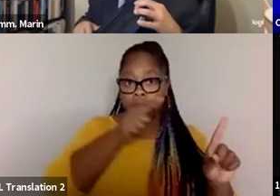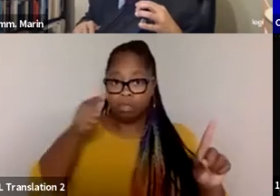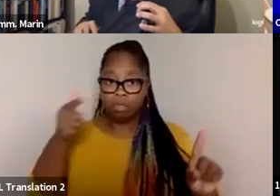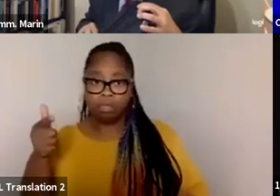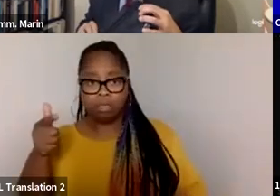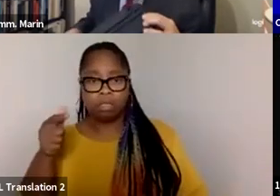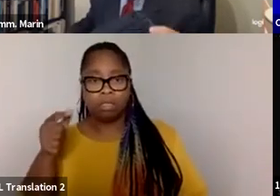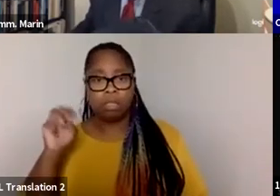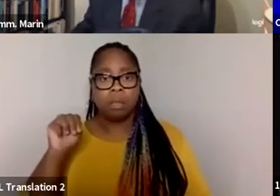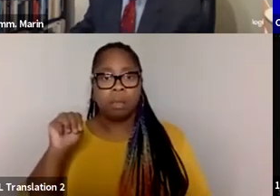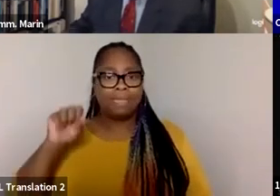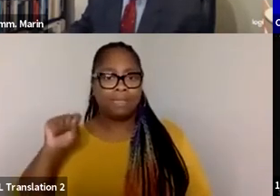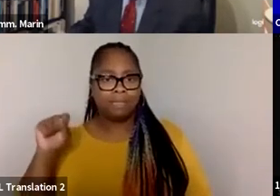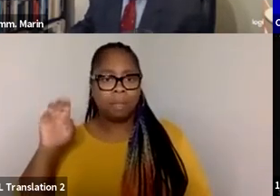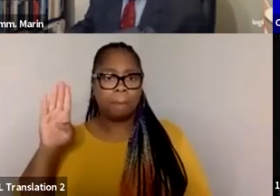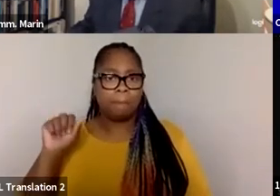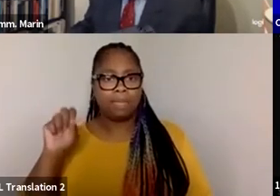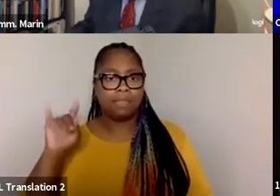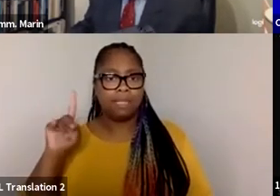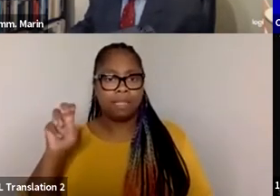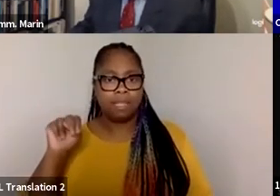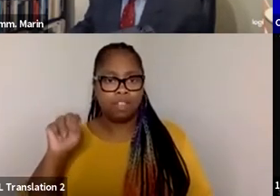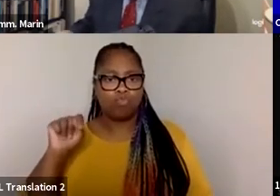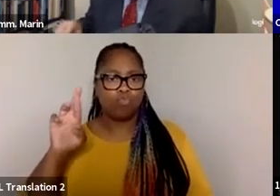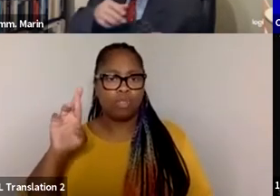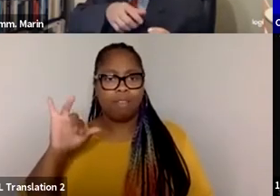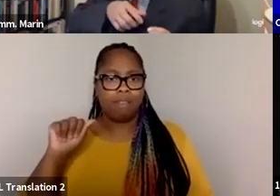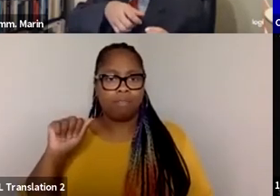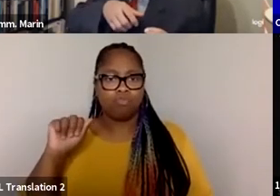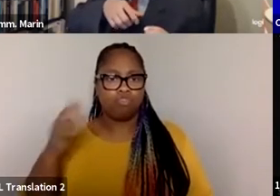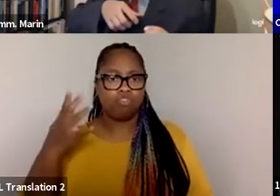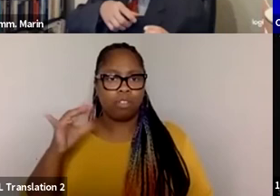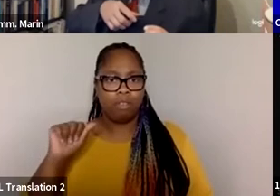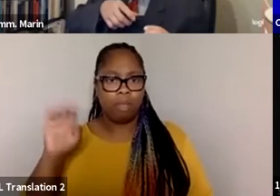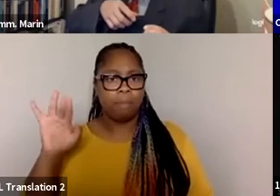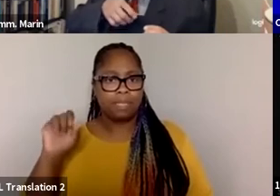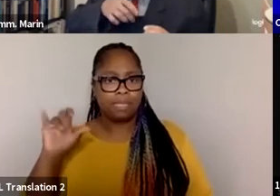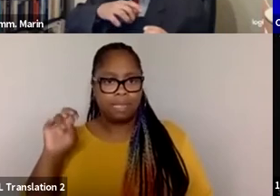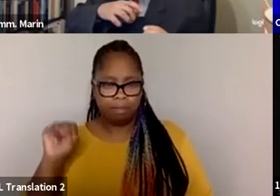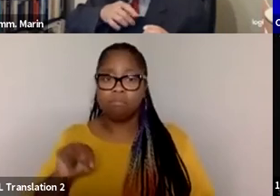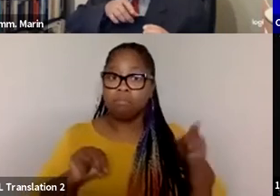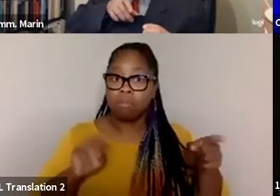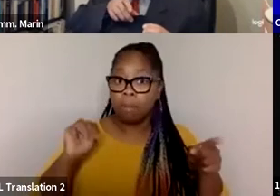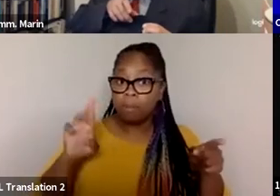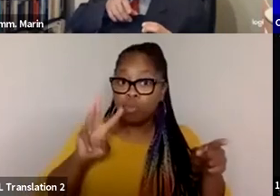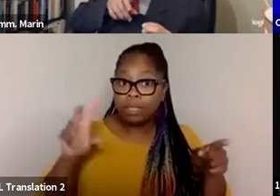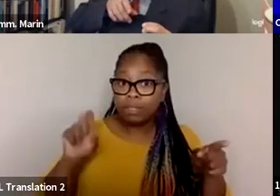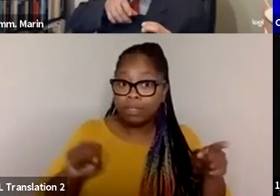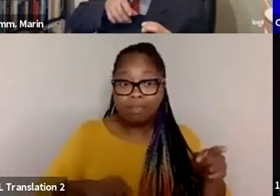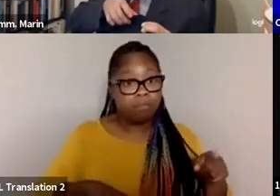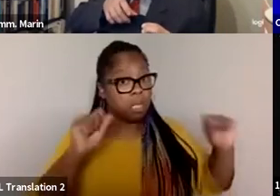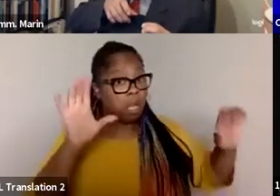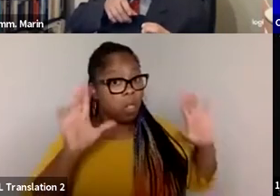Miss Basidian, Triachia Basidian. Mr. Weeks, please. Yes, hello, can you